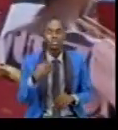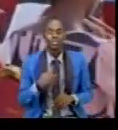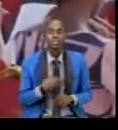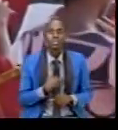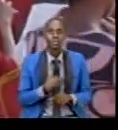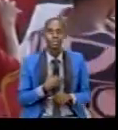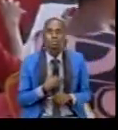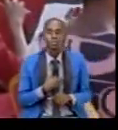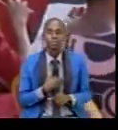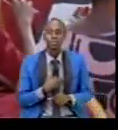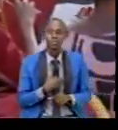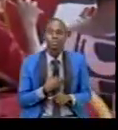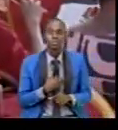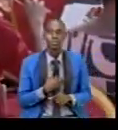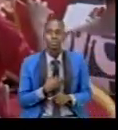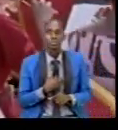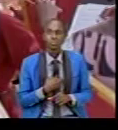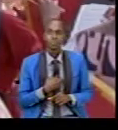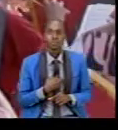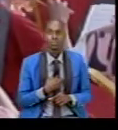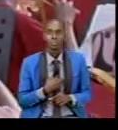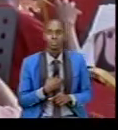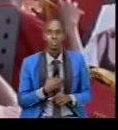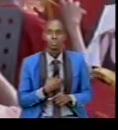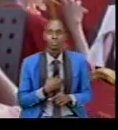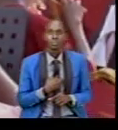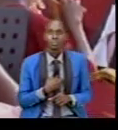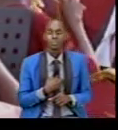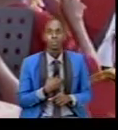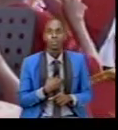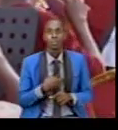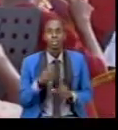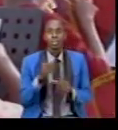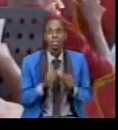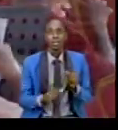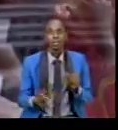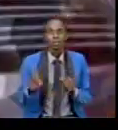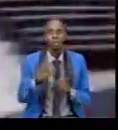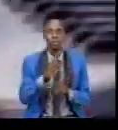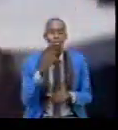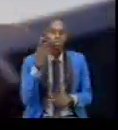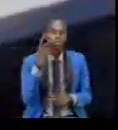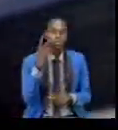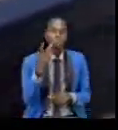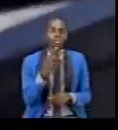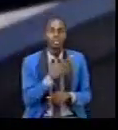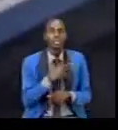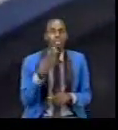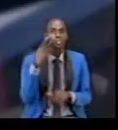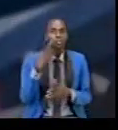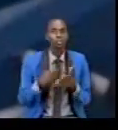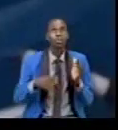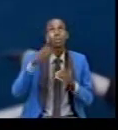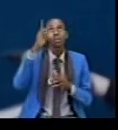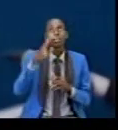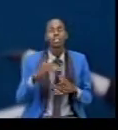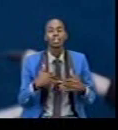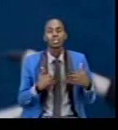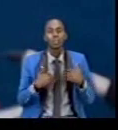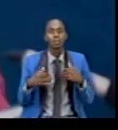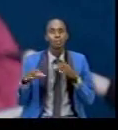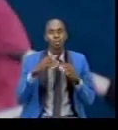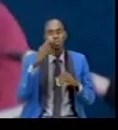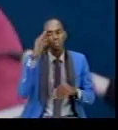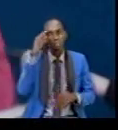me. Everybody look and see what God has done in the globe. From USA to